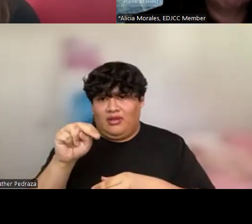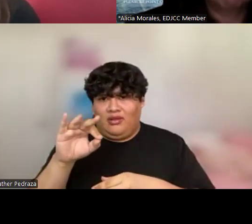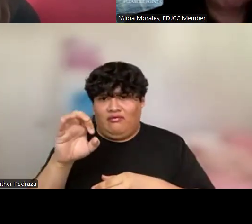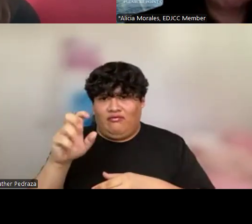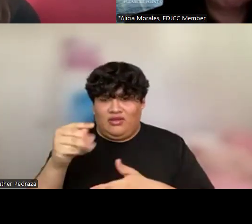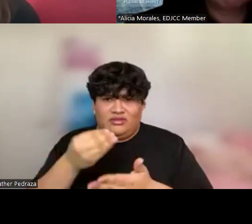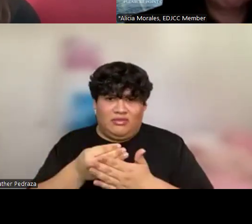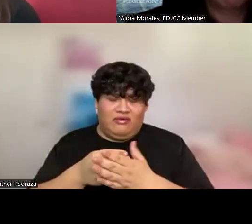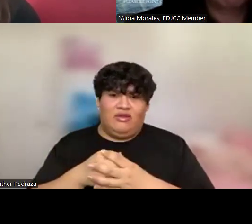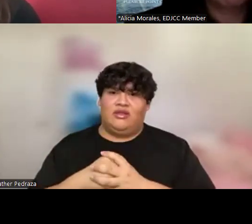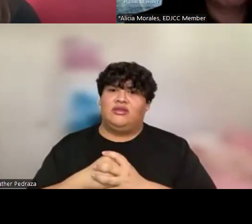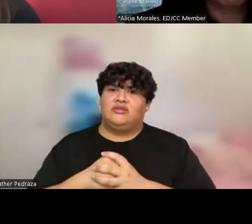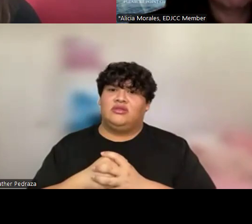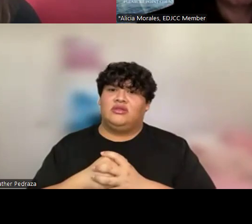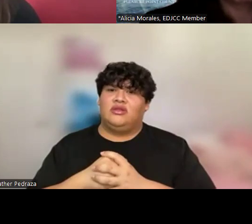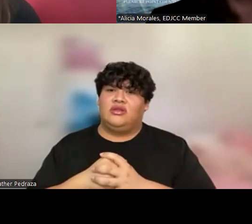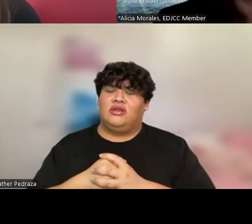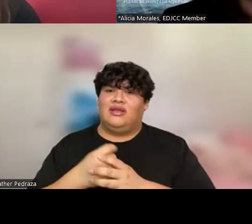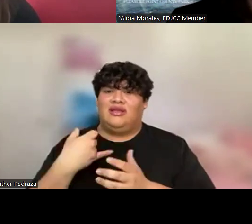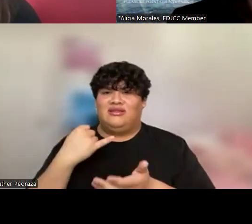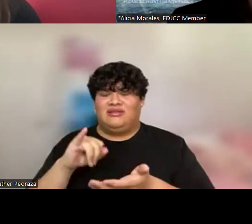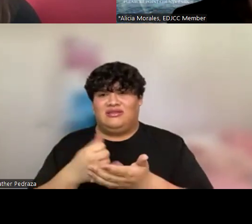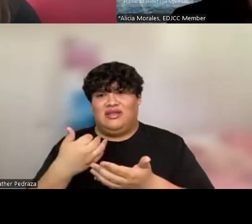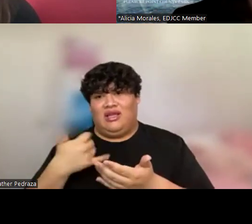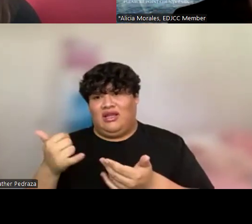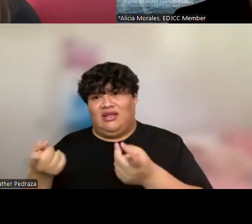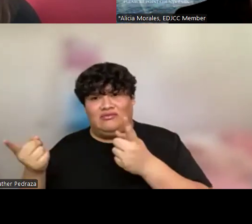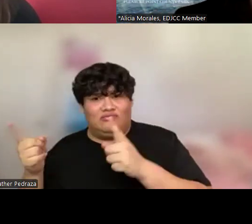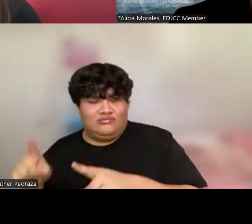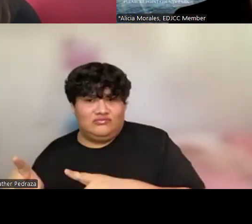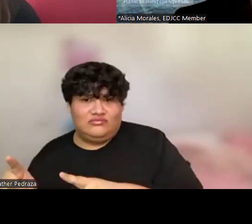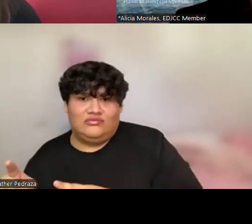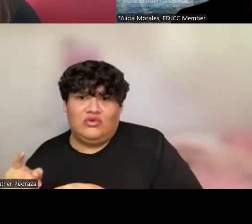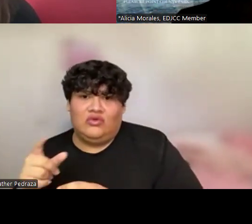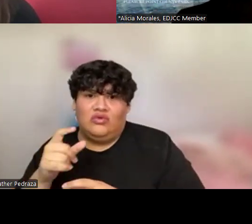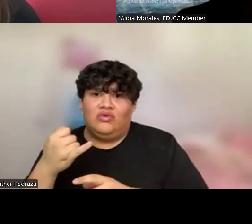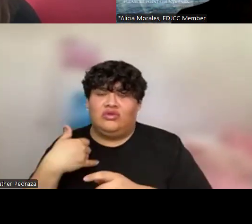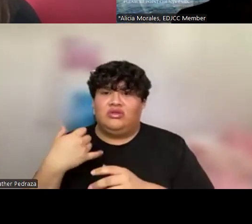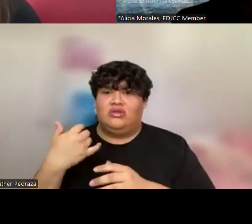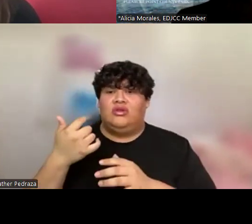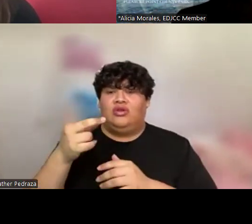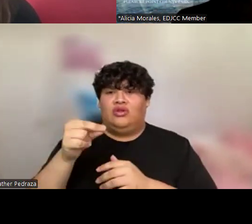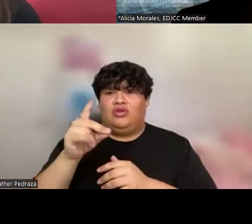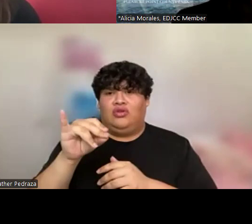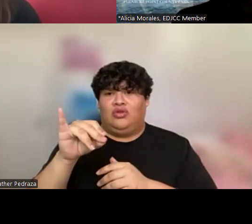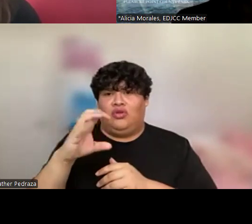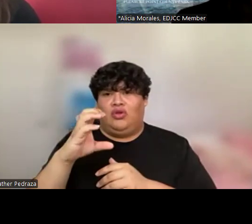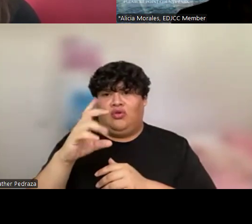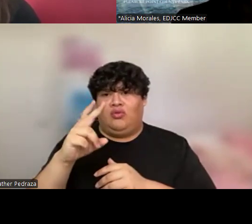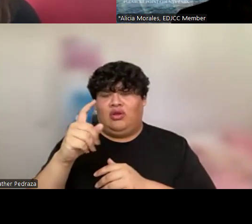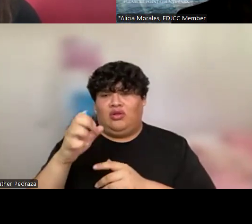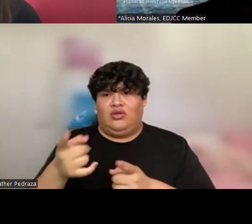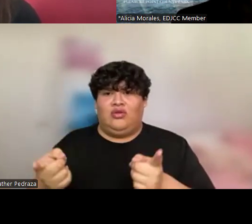had an incident as a executive director for a regional center. We had several incidents